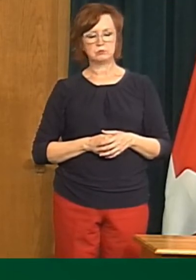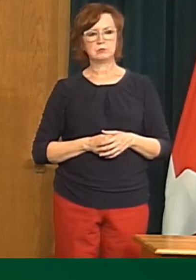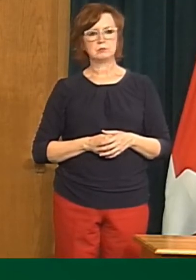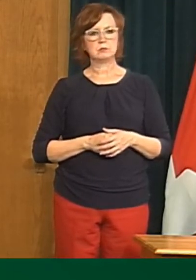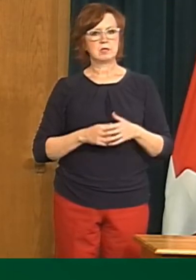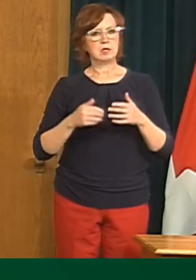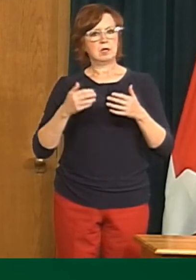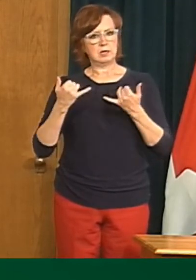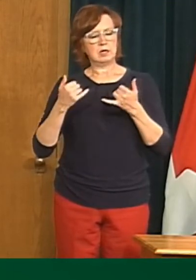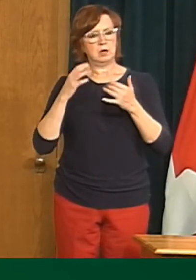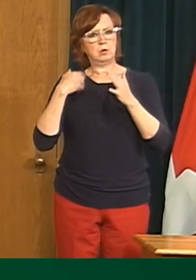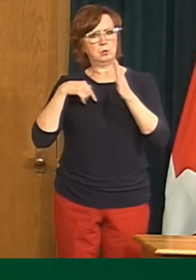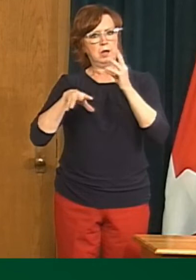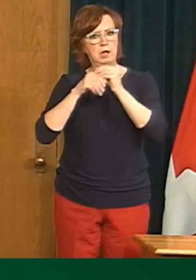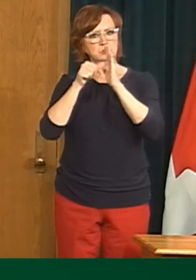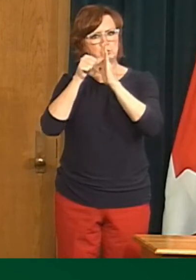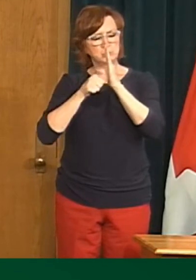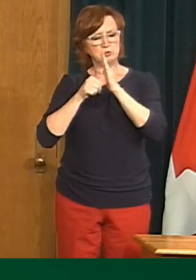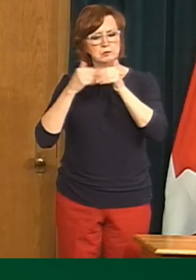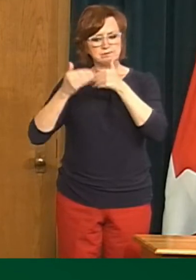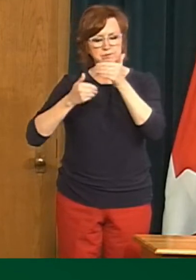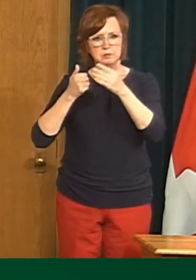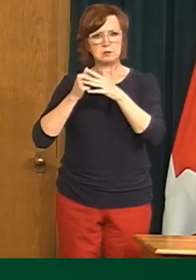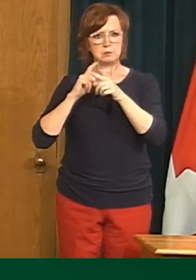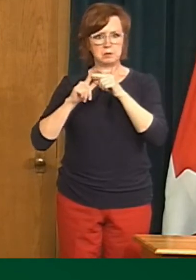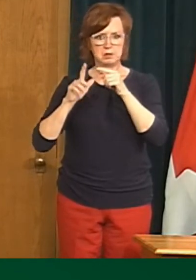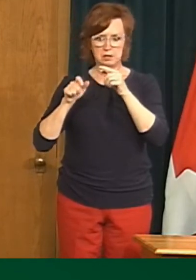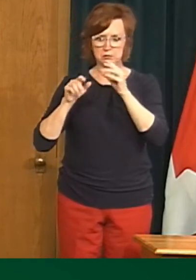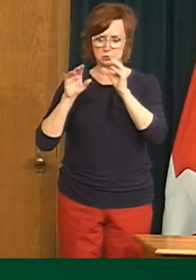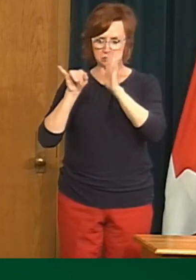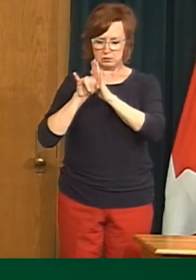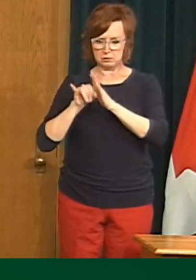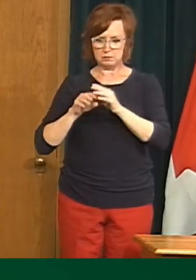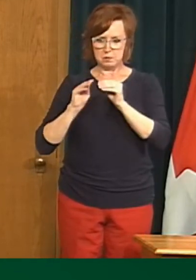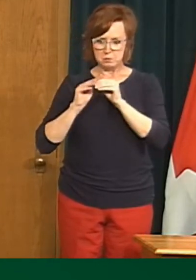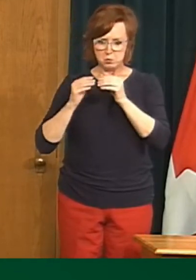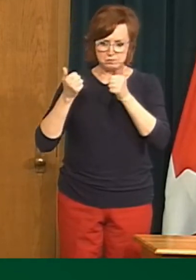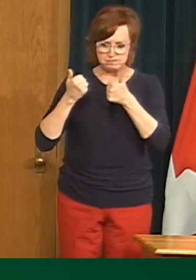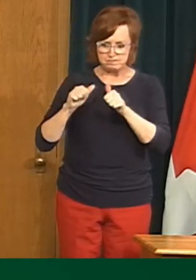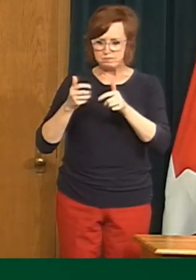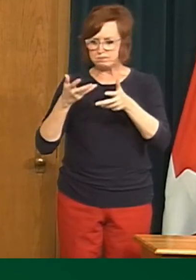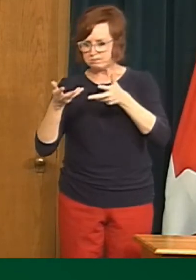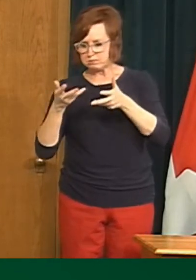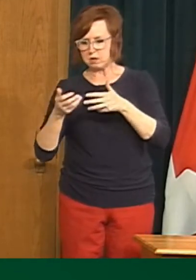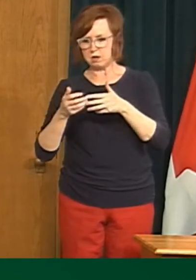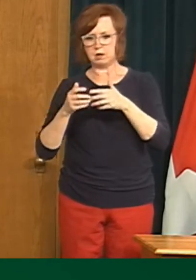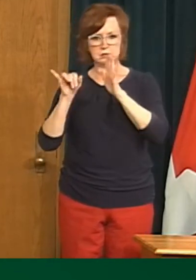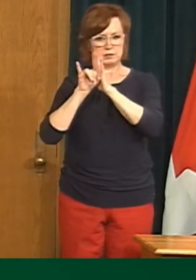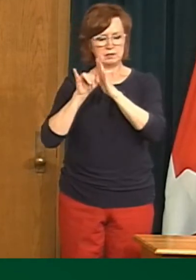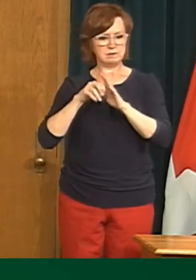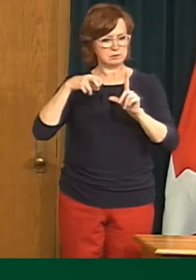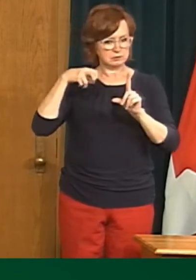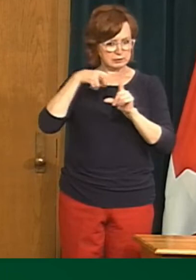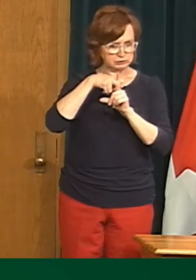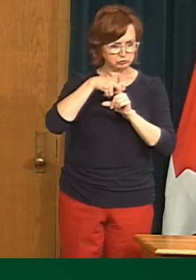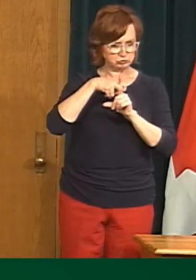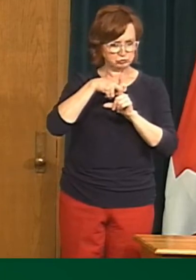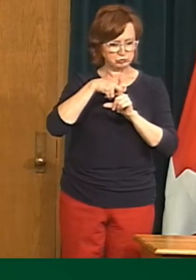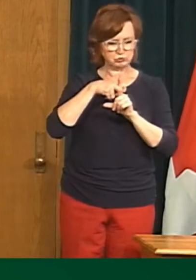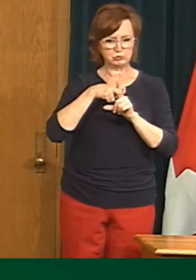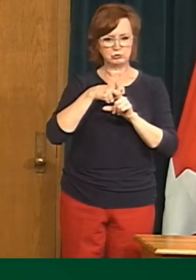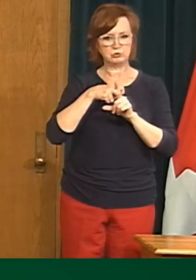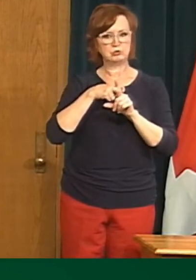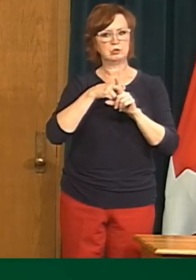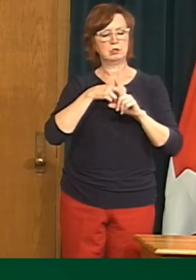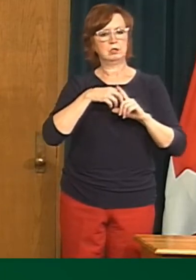lot of effort that goes into that front line of identifying the cases early, ensuring that we can